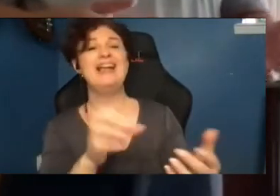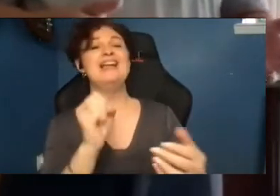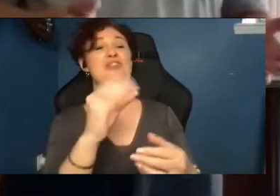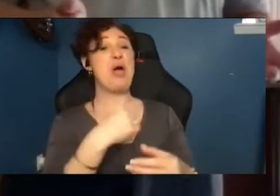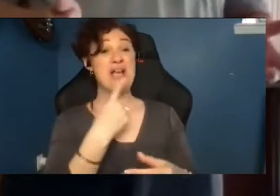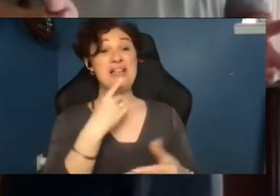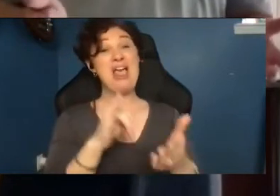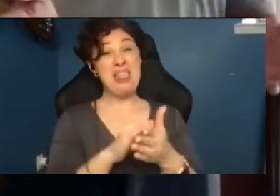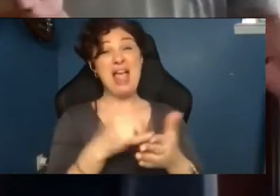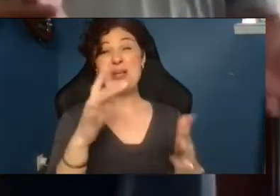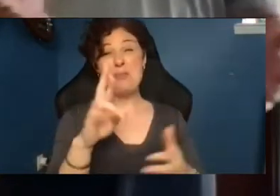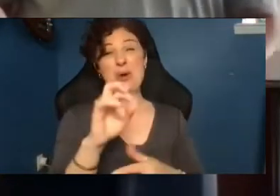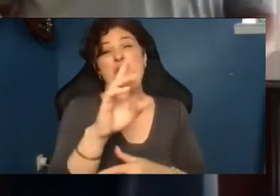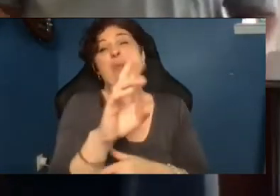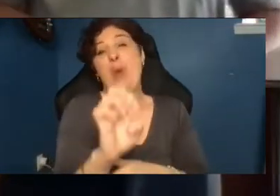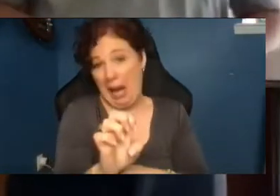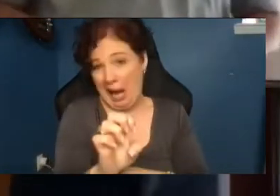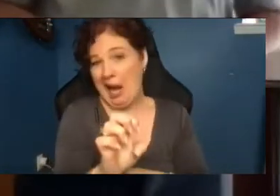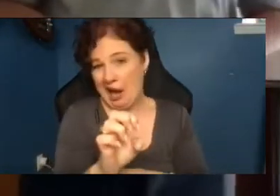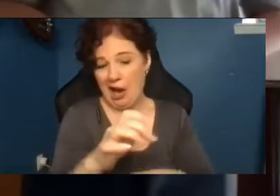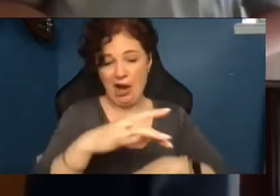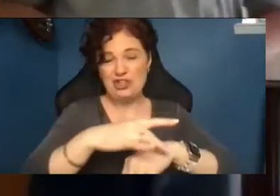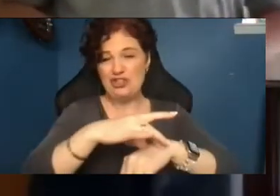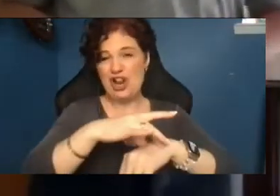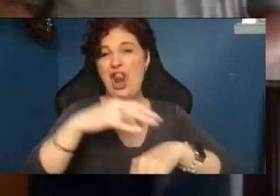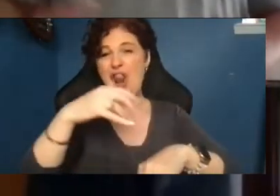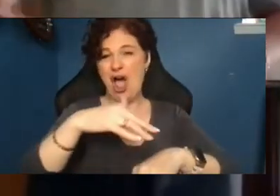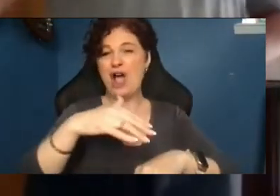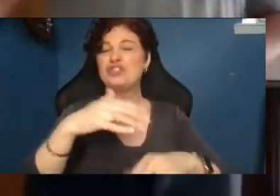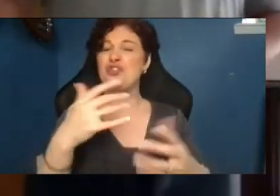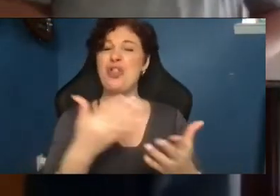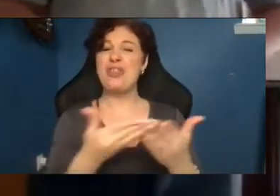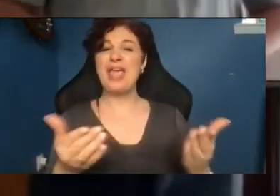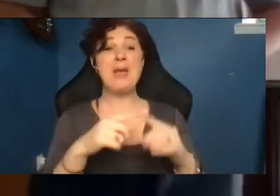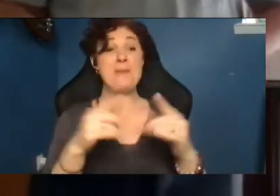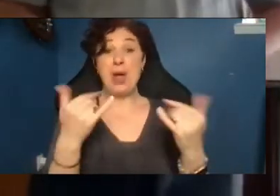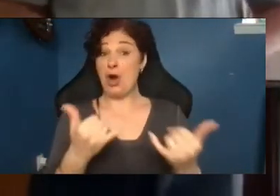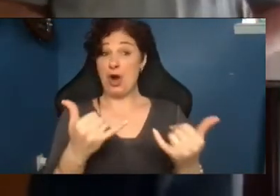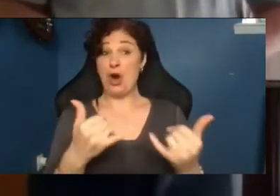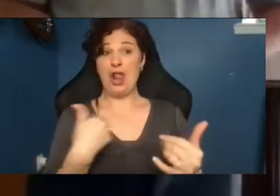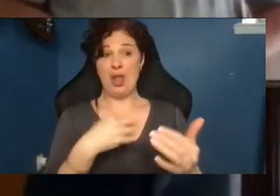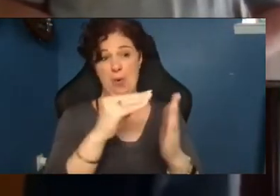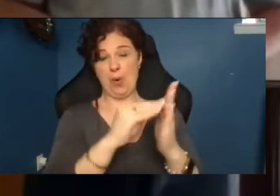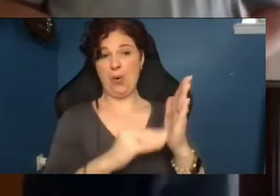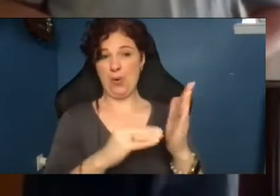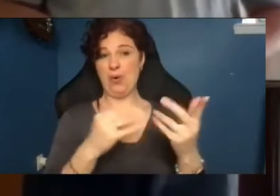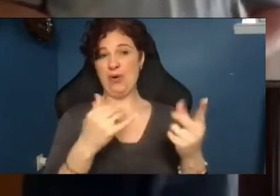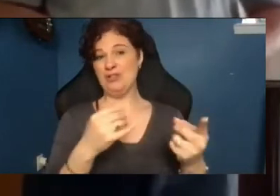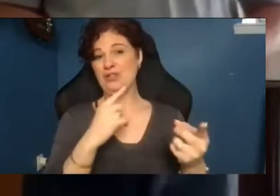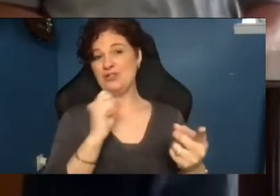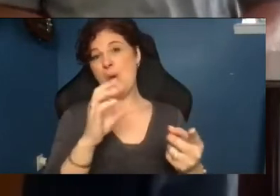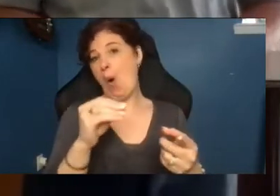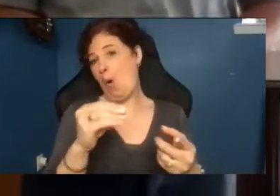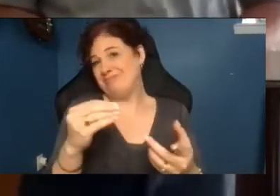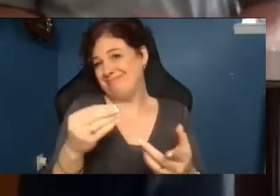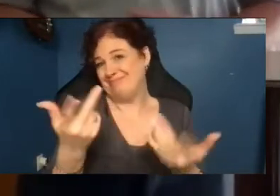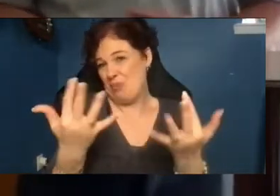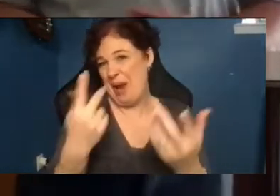would say that's a pretty rare geological, paleontological thing. We're currently writing that up right now, so stay tuned.